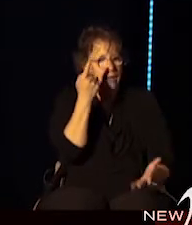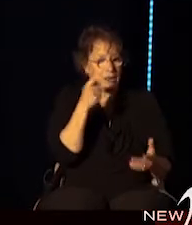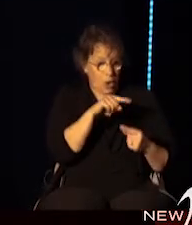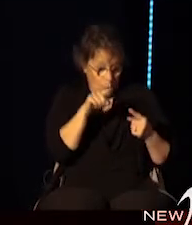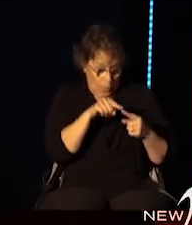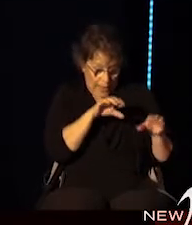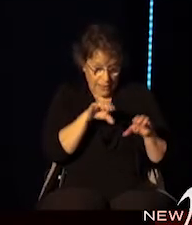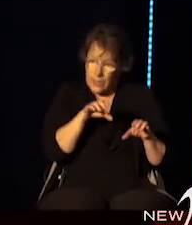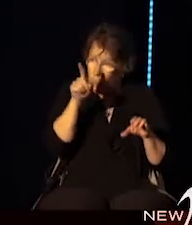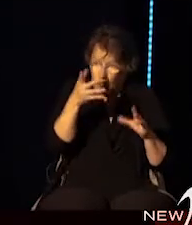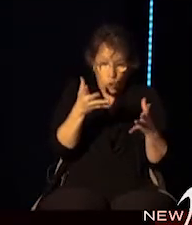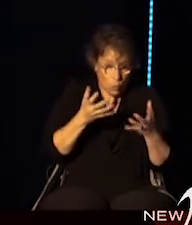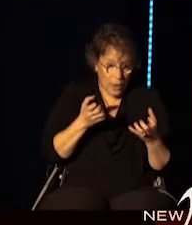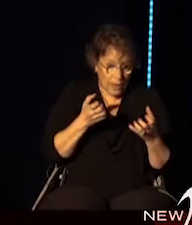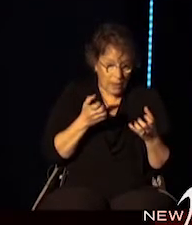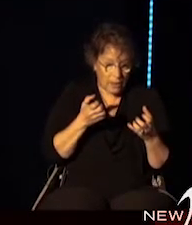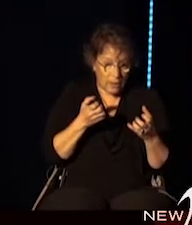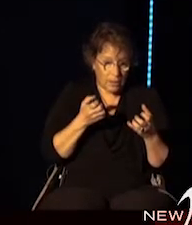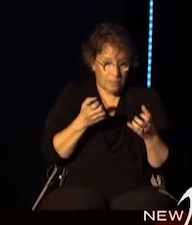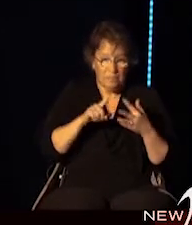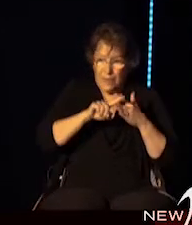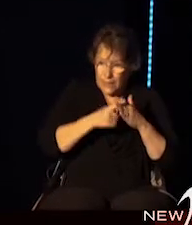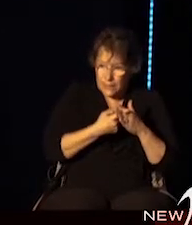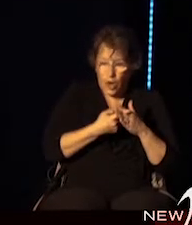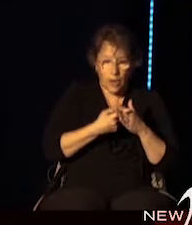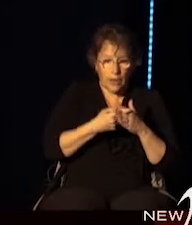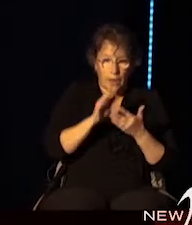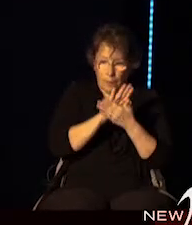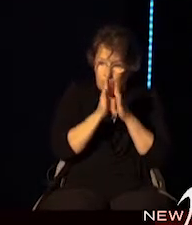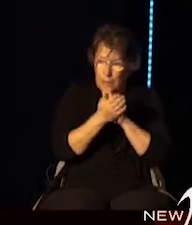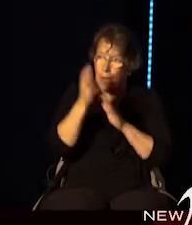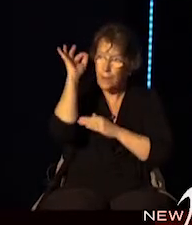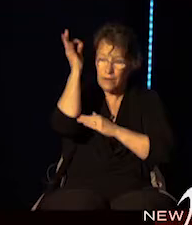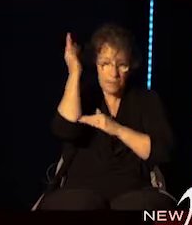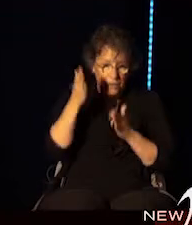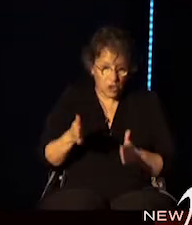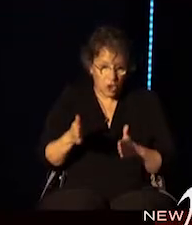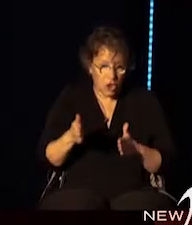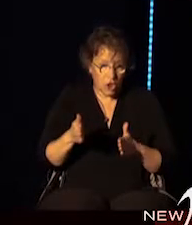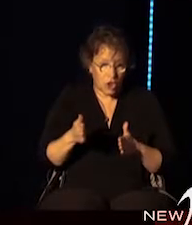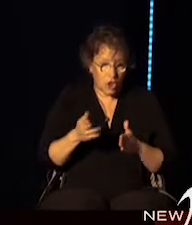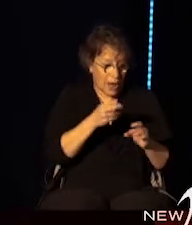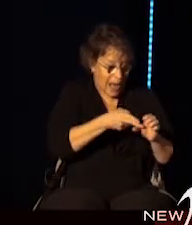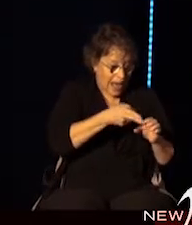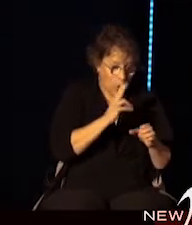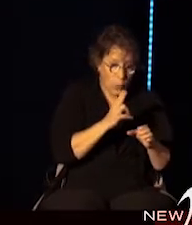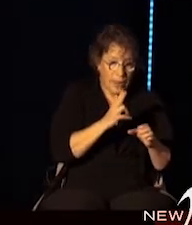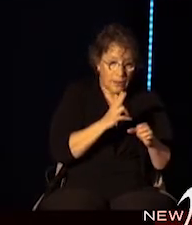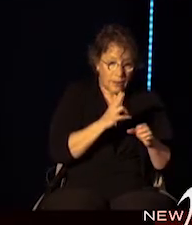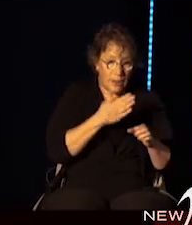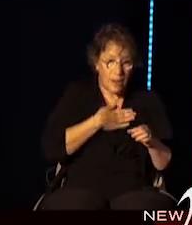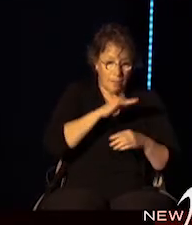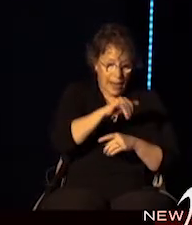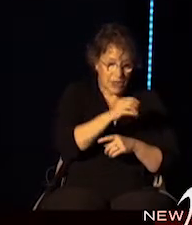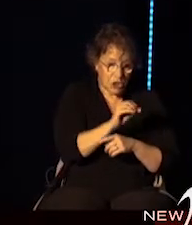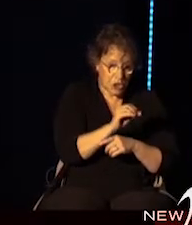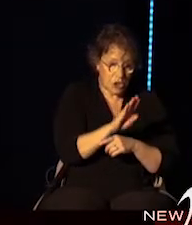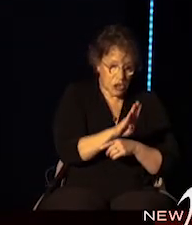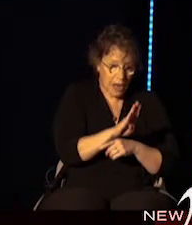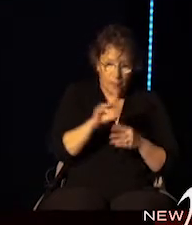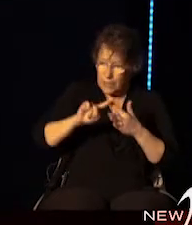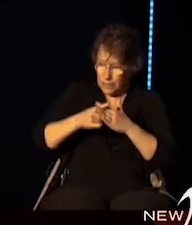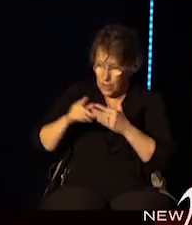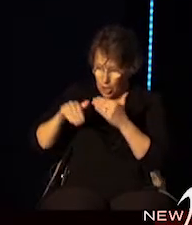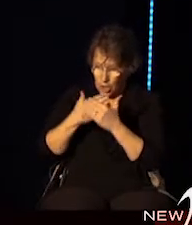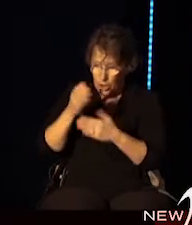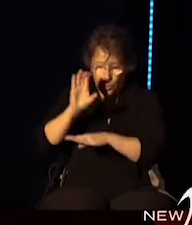do, when I followed him into ministry, when I gave up my full-time ministry job in order to start a new church and had to work another job outside of